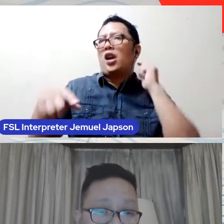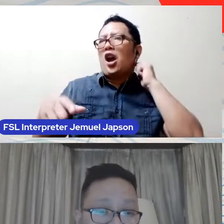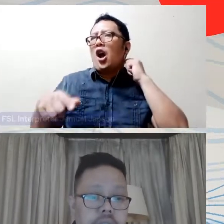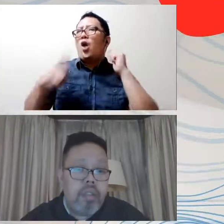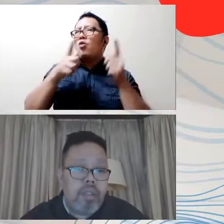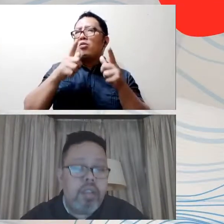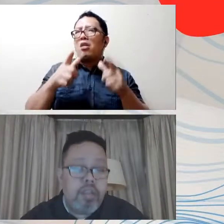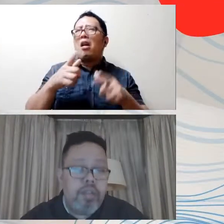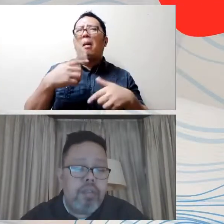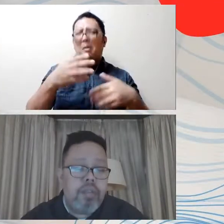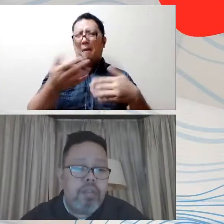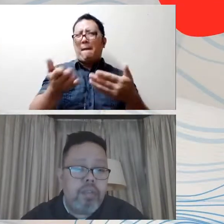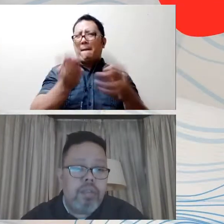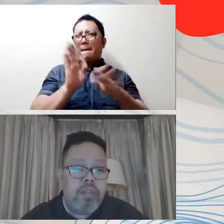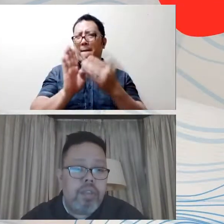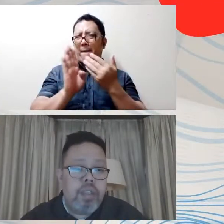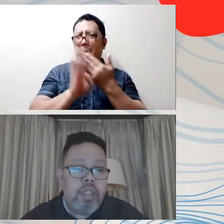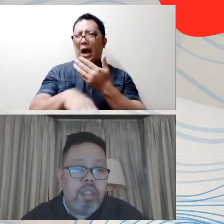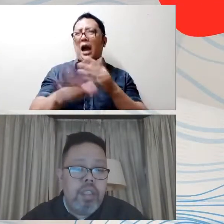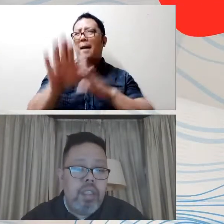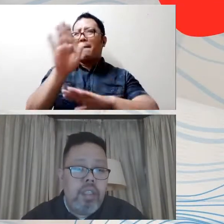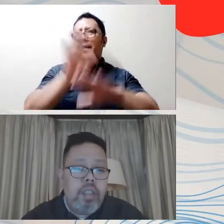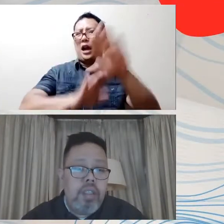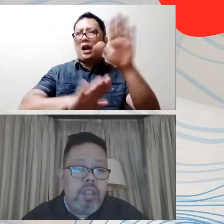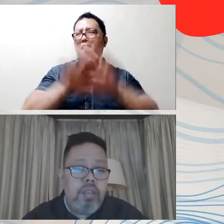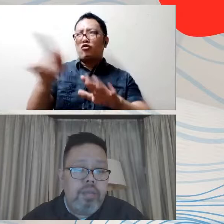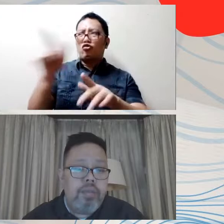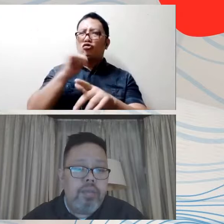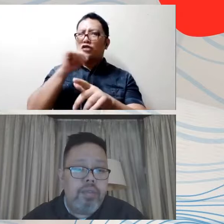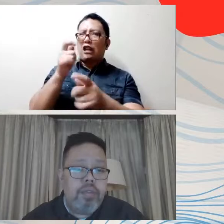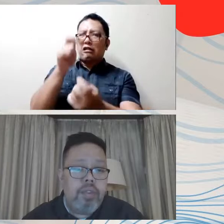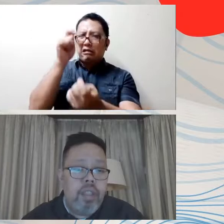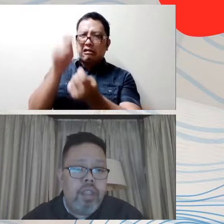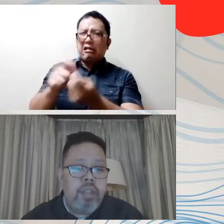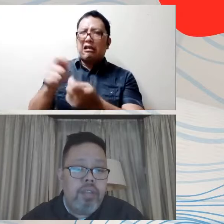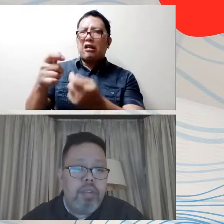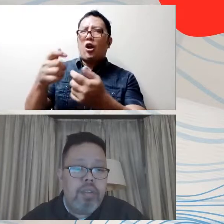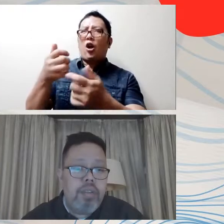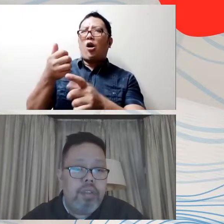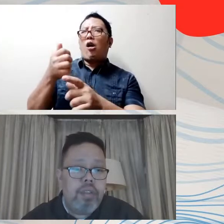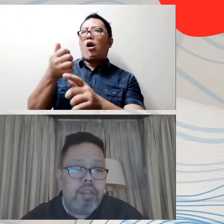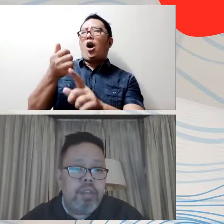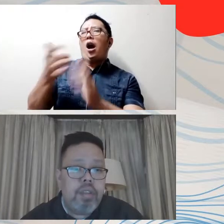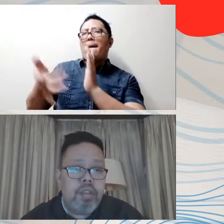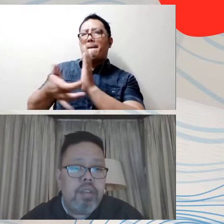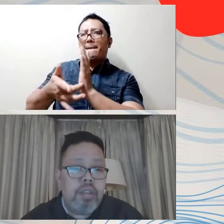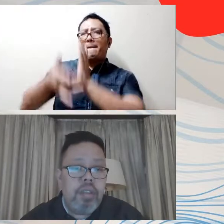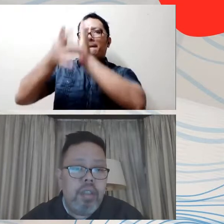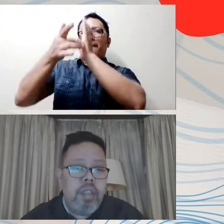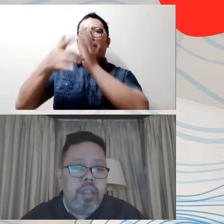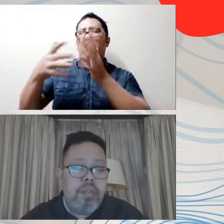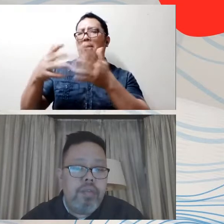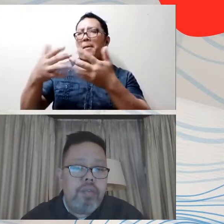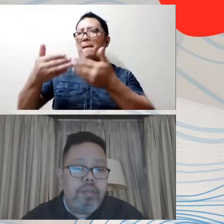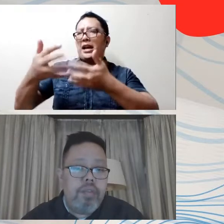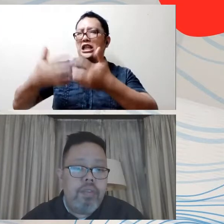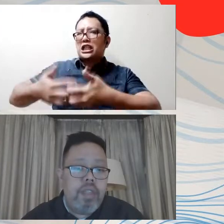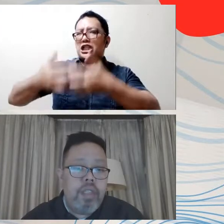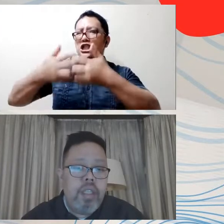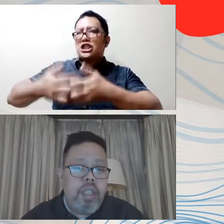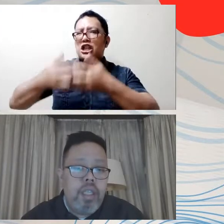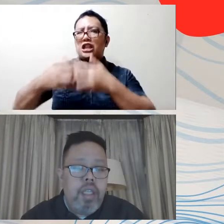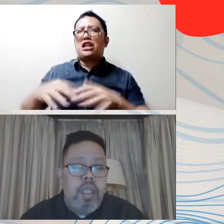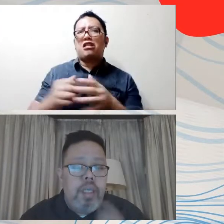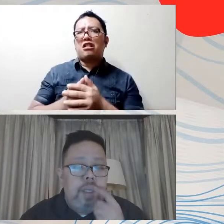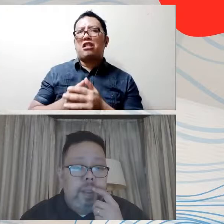tayo sa manual kasi the accurate automated election system. Pero do you think the RMA can appease, or how do you think can